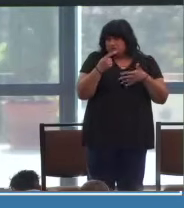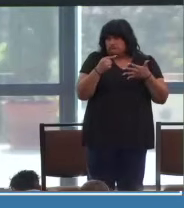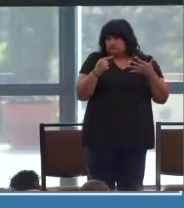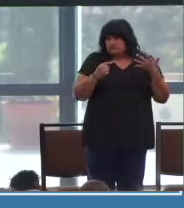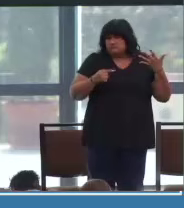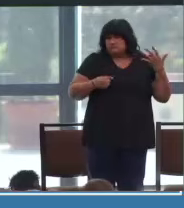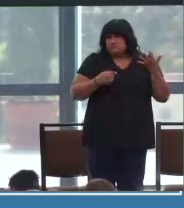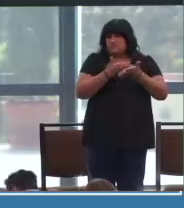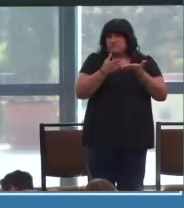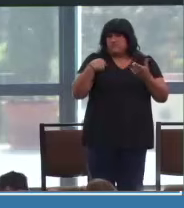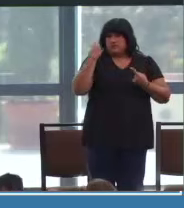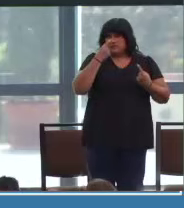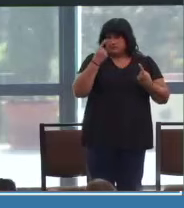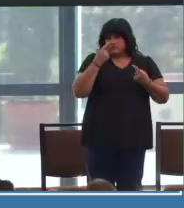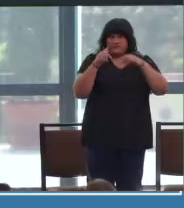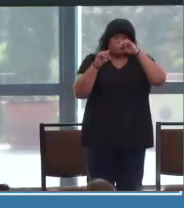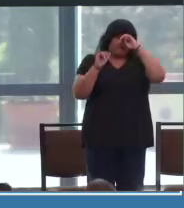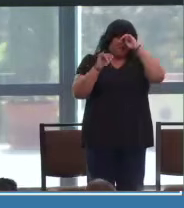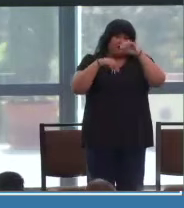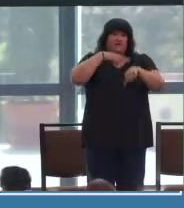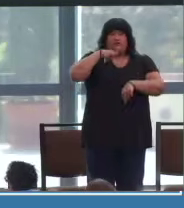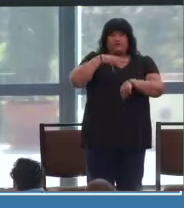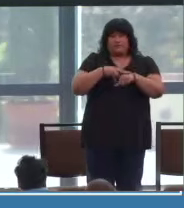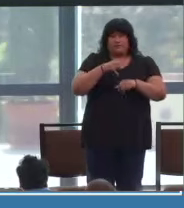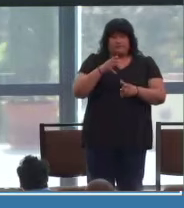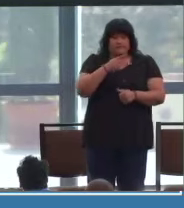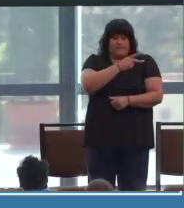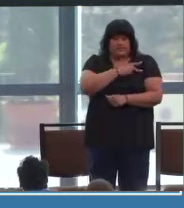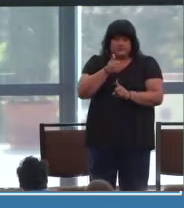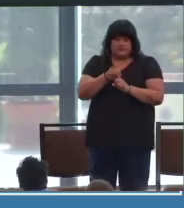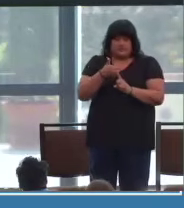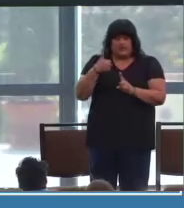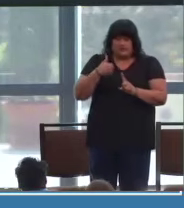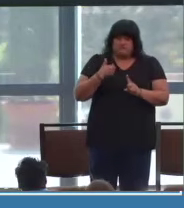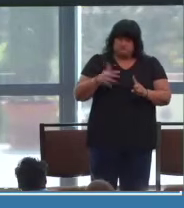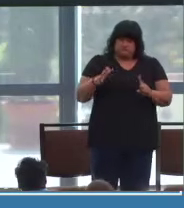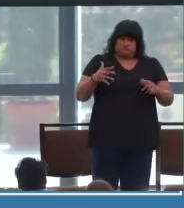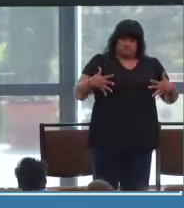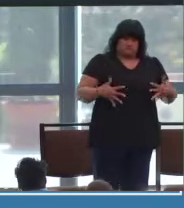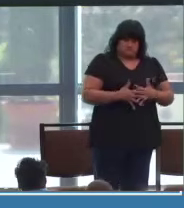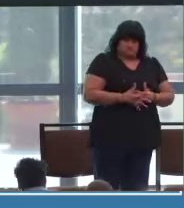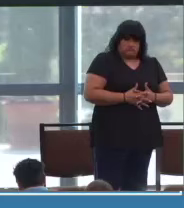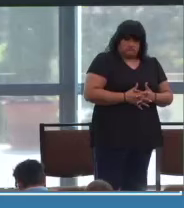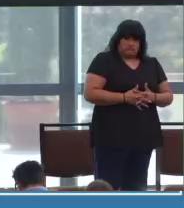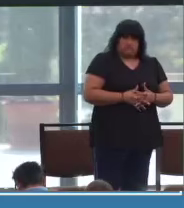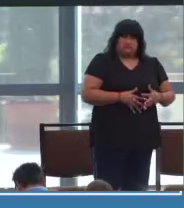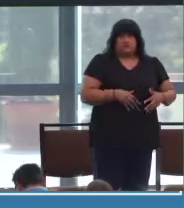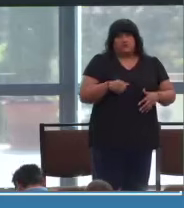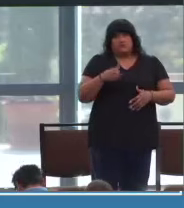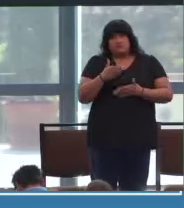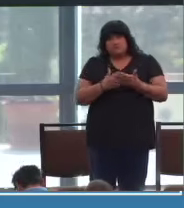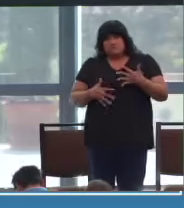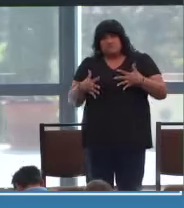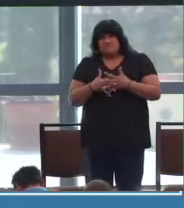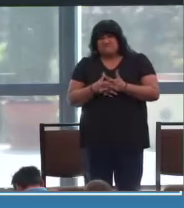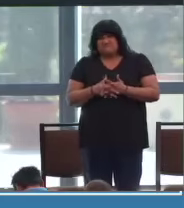major thing that we kind of consider. Now, certainly in patients who have previously had pregnancies and have had pregnancy losses that